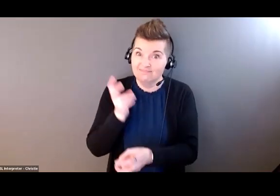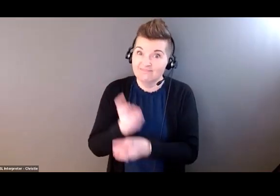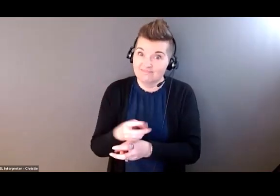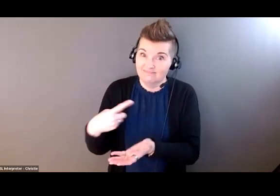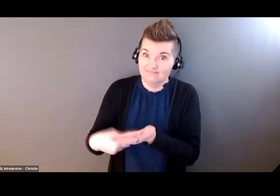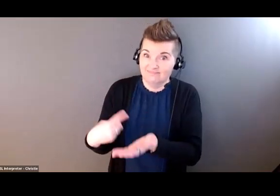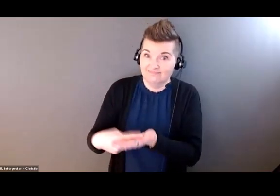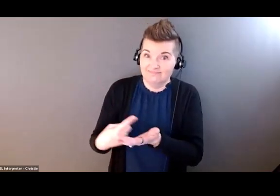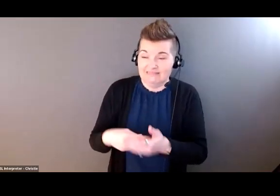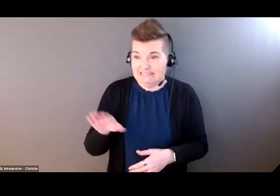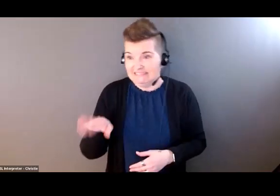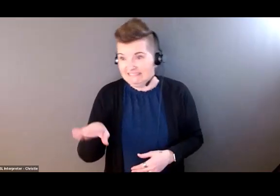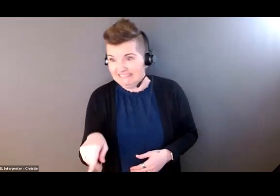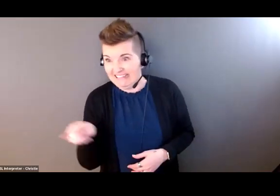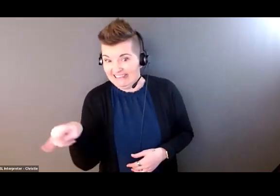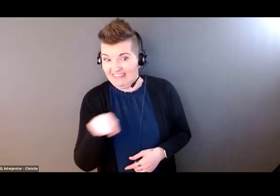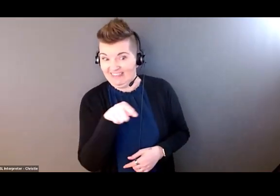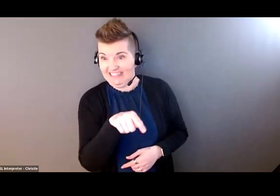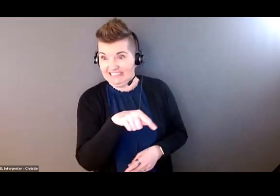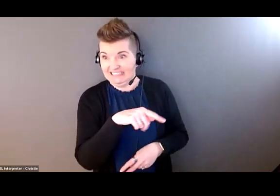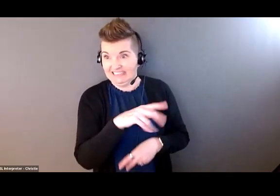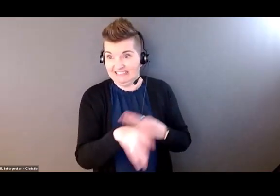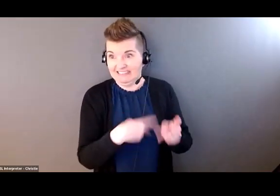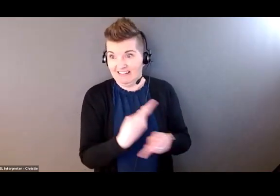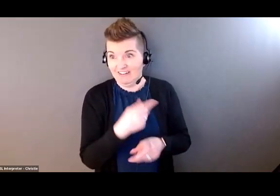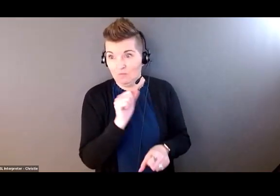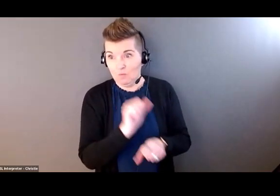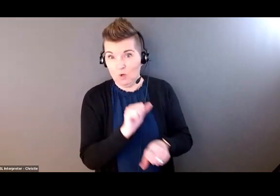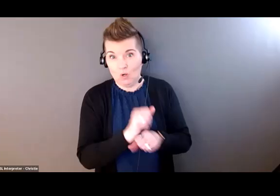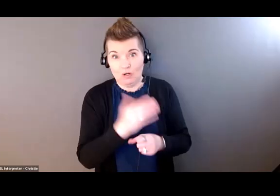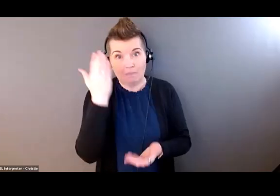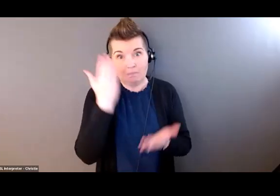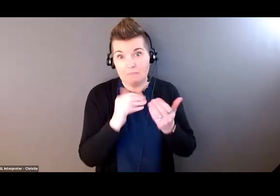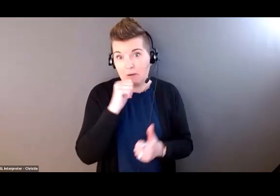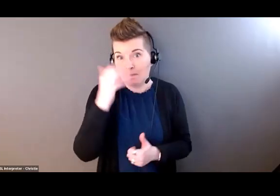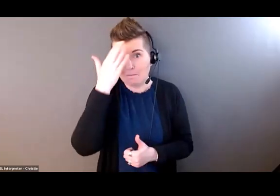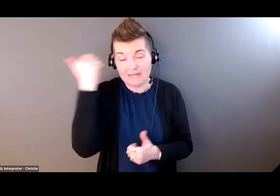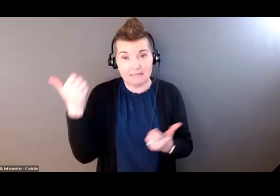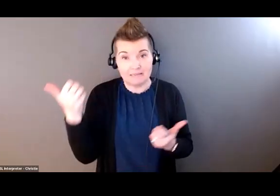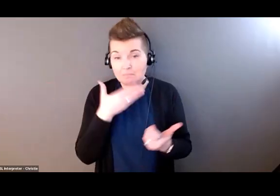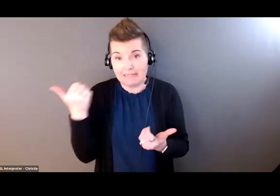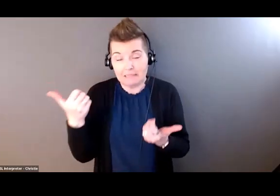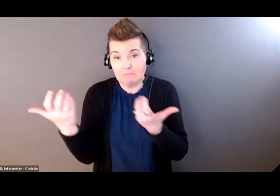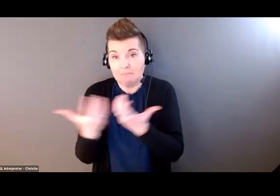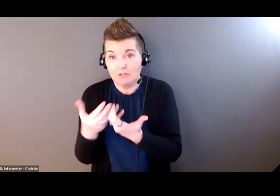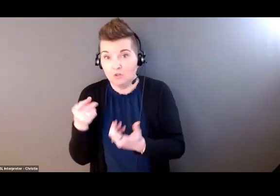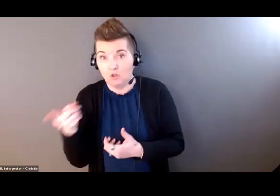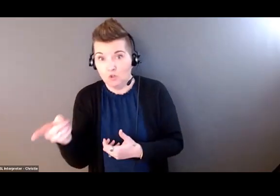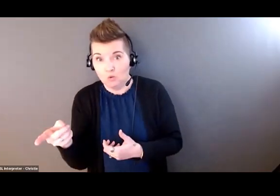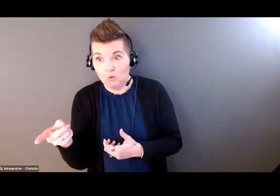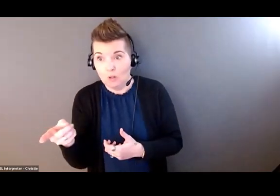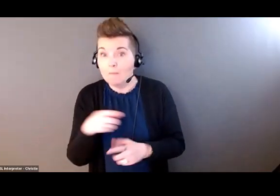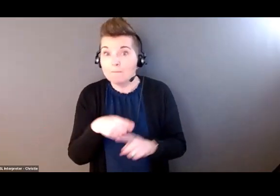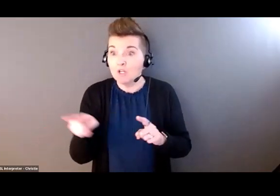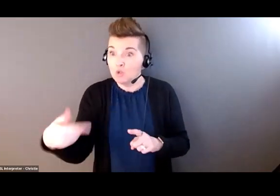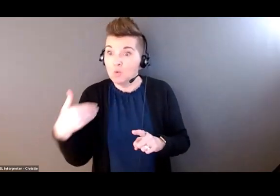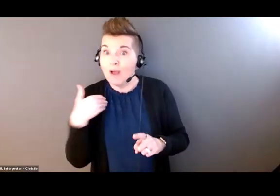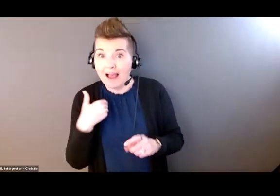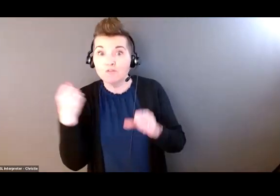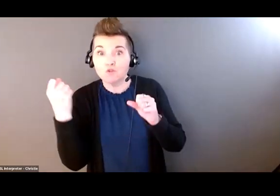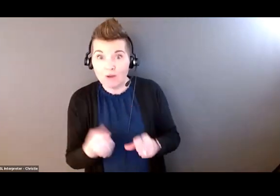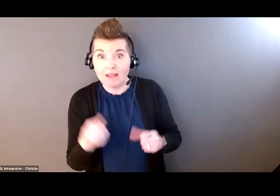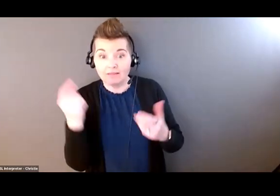equity is. So how can we expect them to actually engage in equitable care when people may